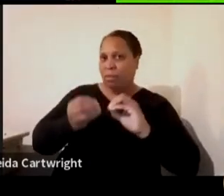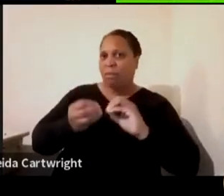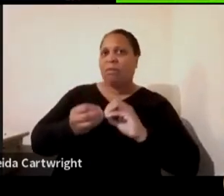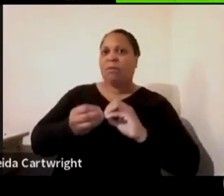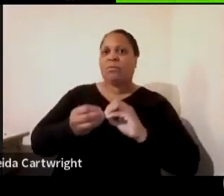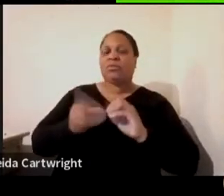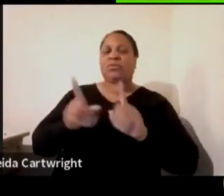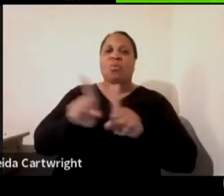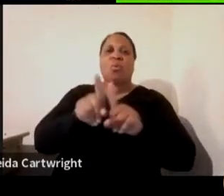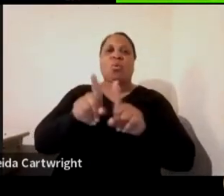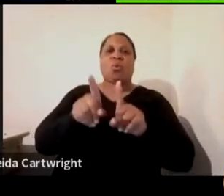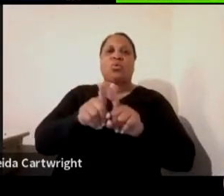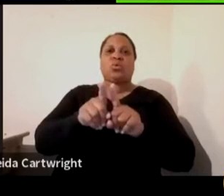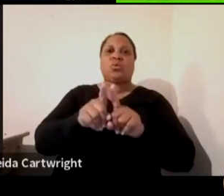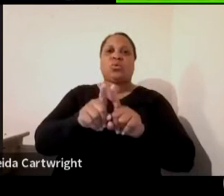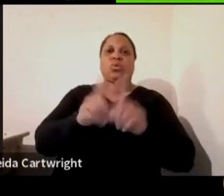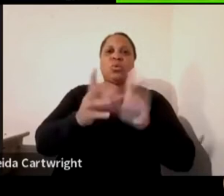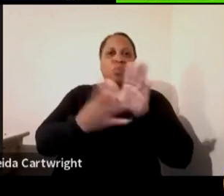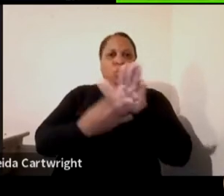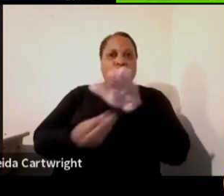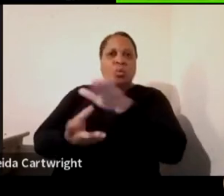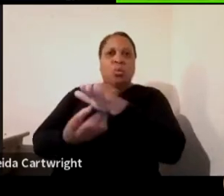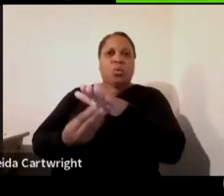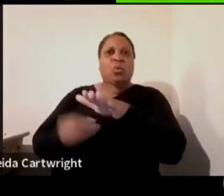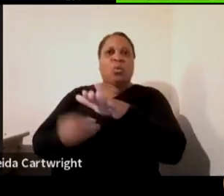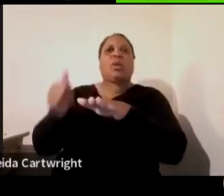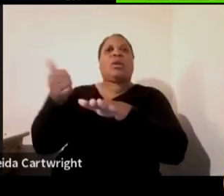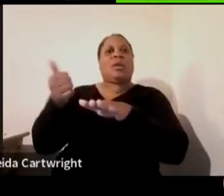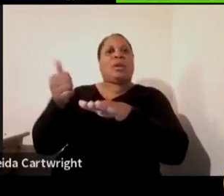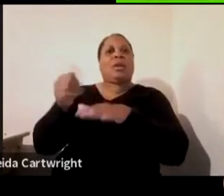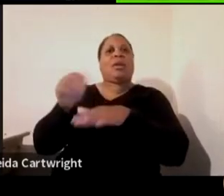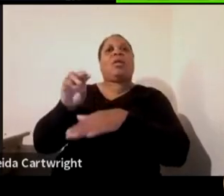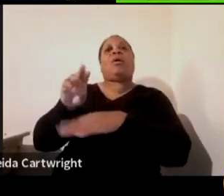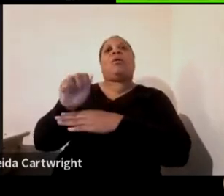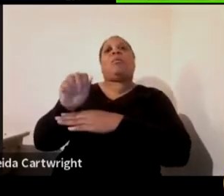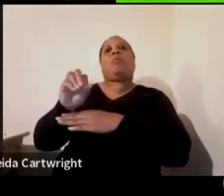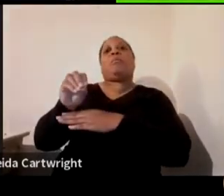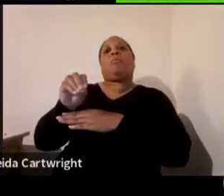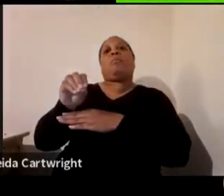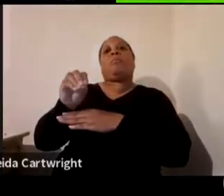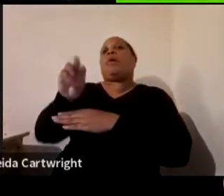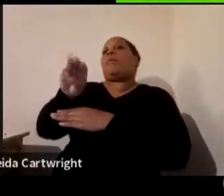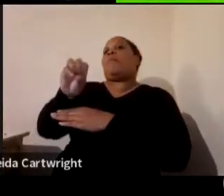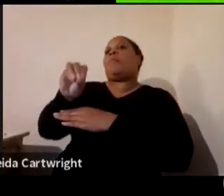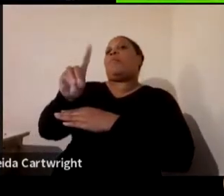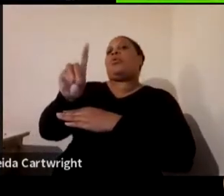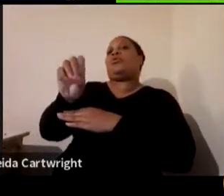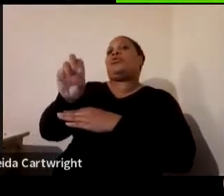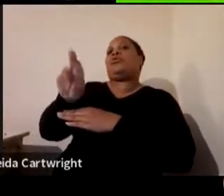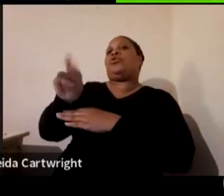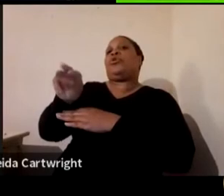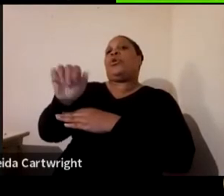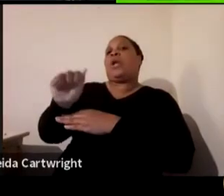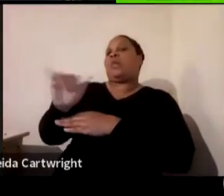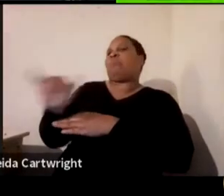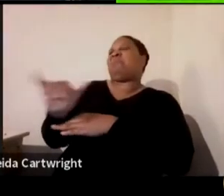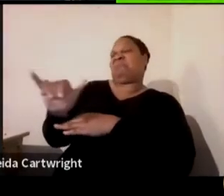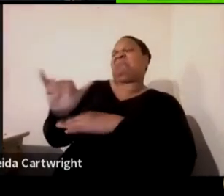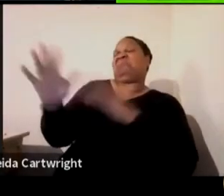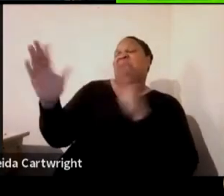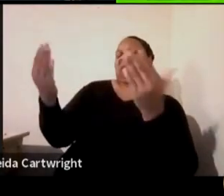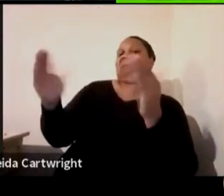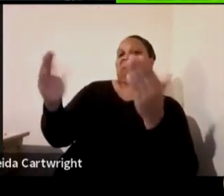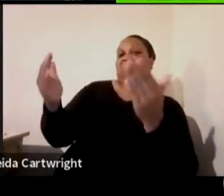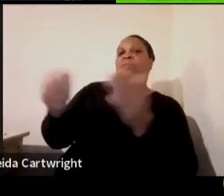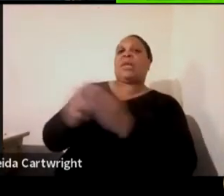also replicated by another company, Moderna, with very similar results, by the way, independently. You look